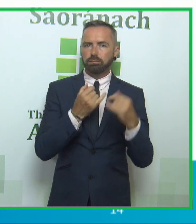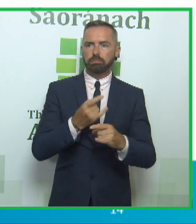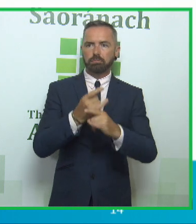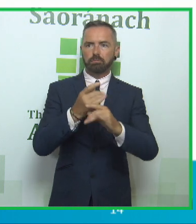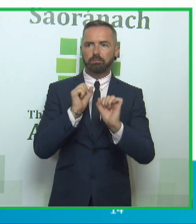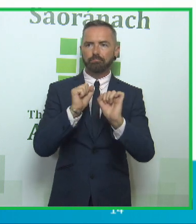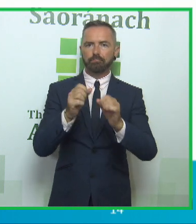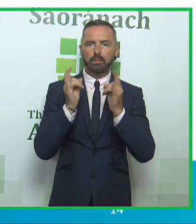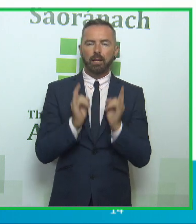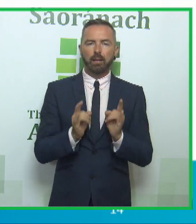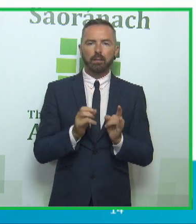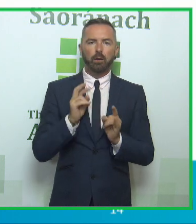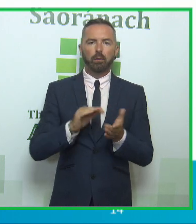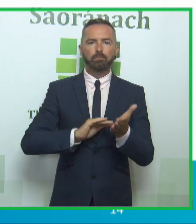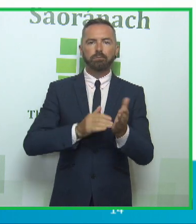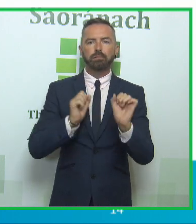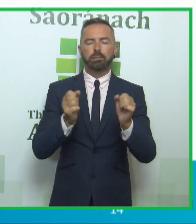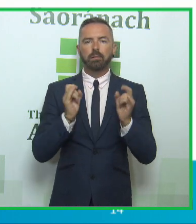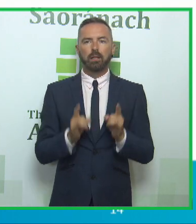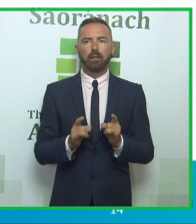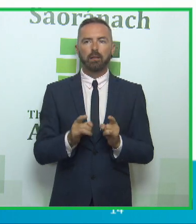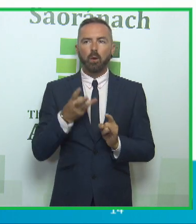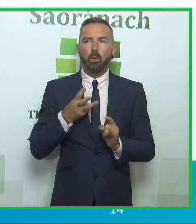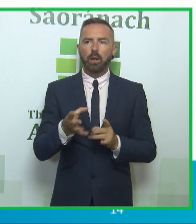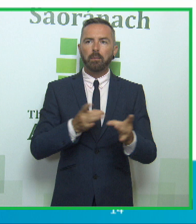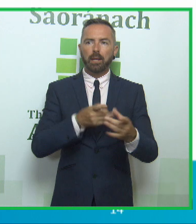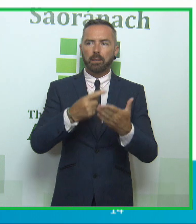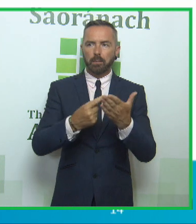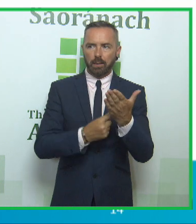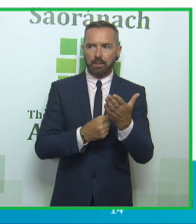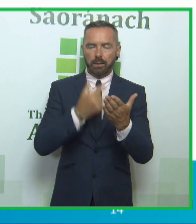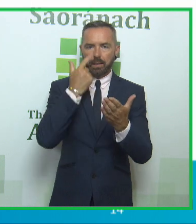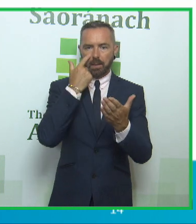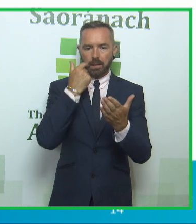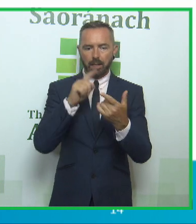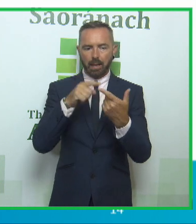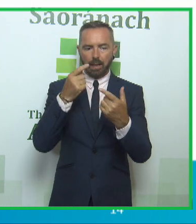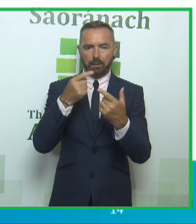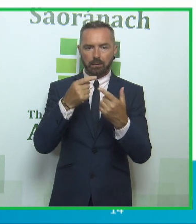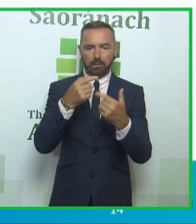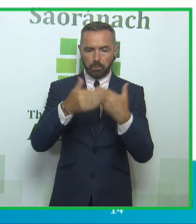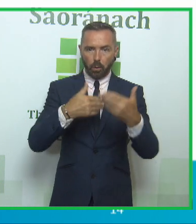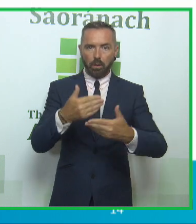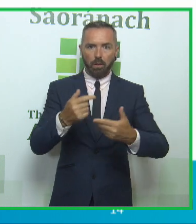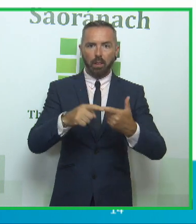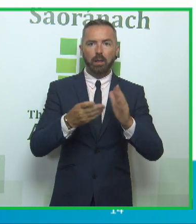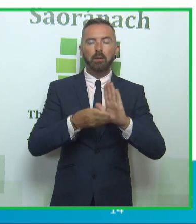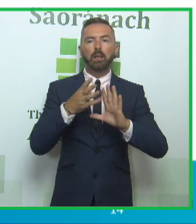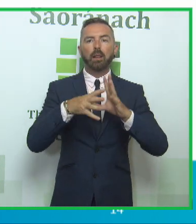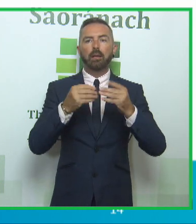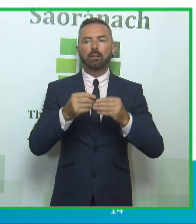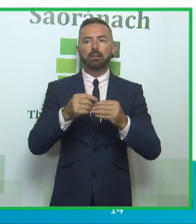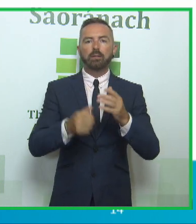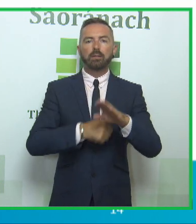or have a remit in health, they do make policies and protocols and build stuff and